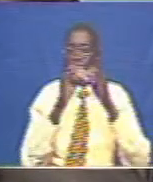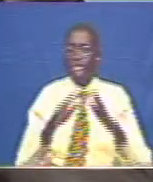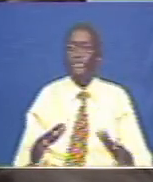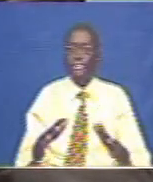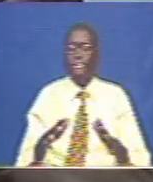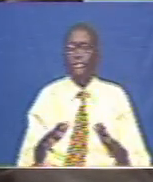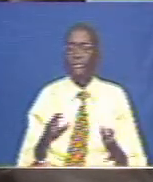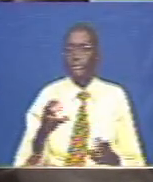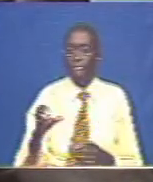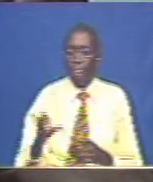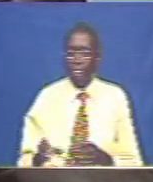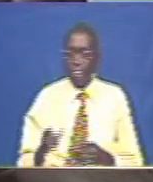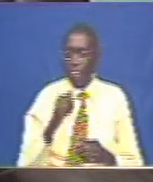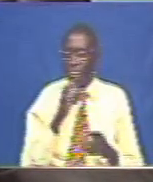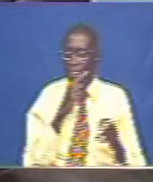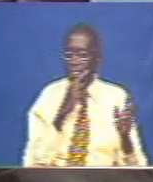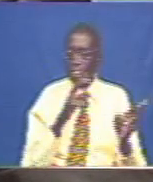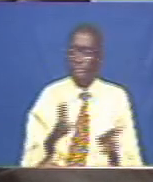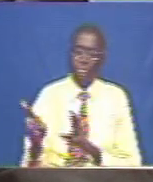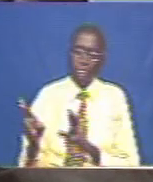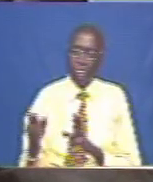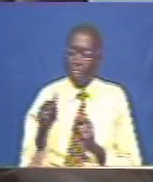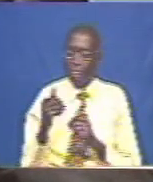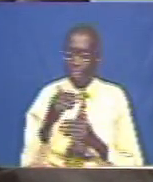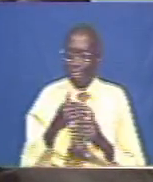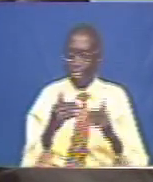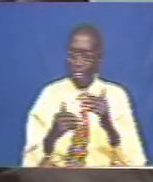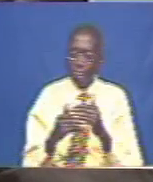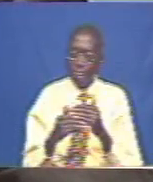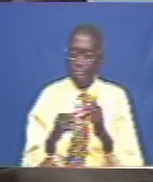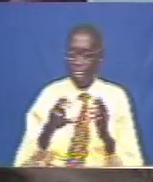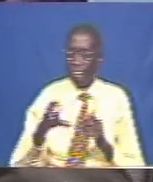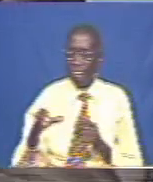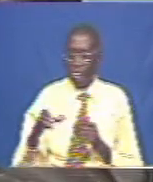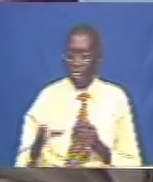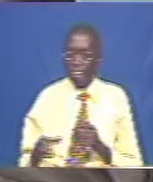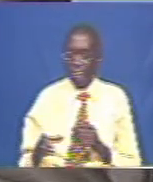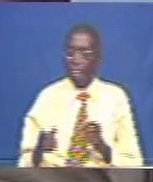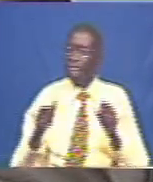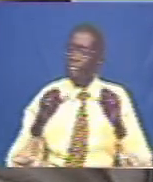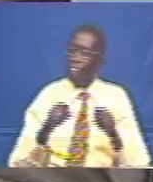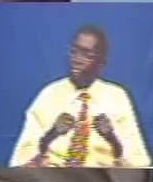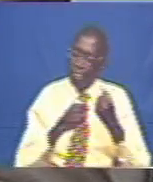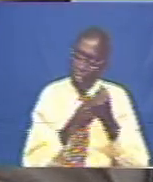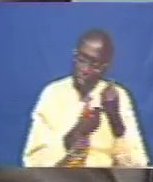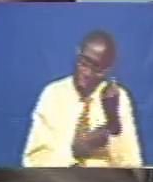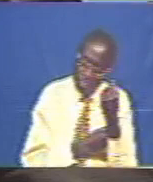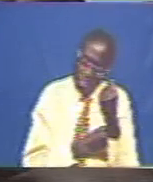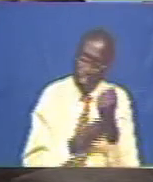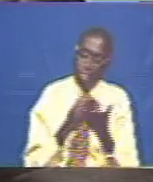the counties were never prepared. We don't have structures on the counties that can be able to support the